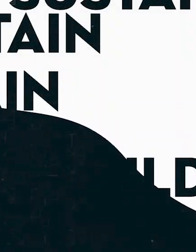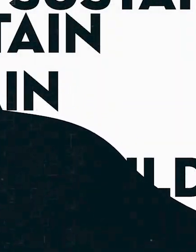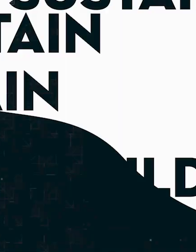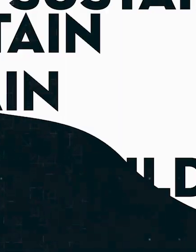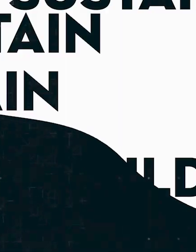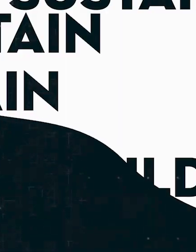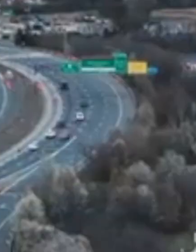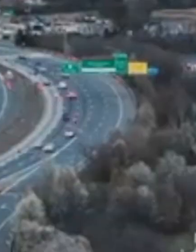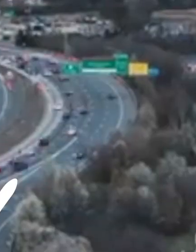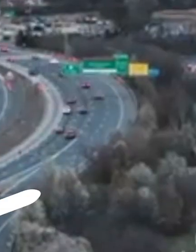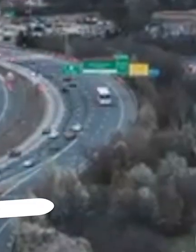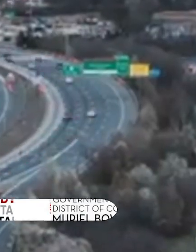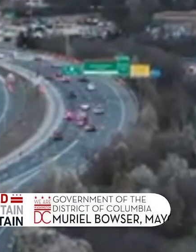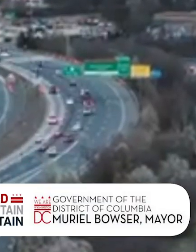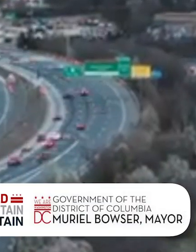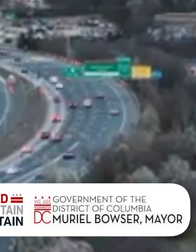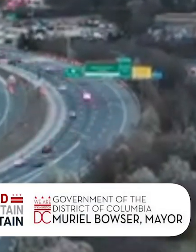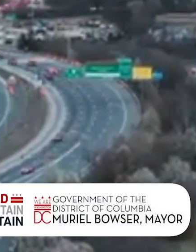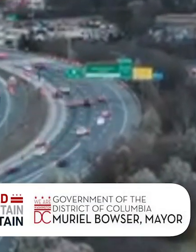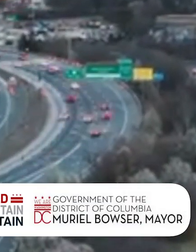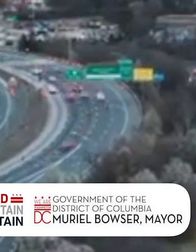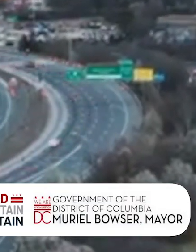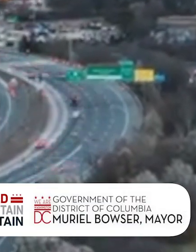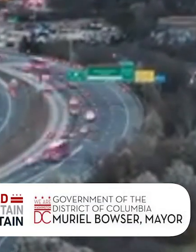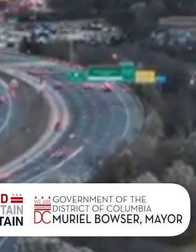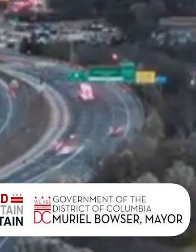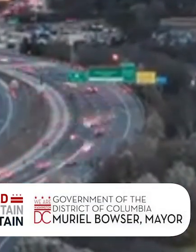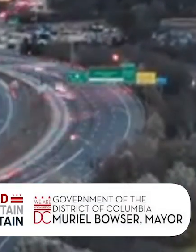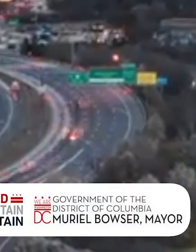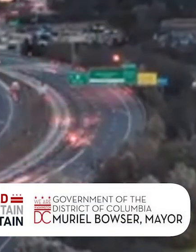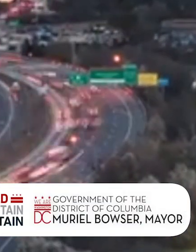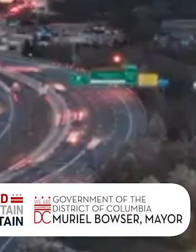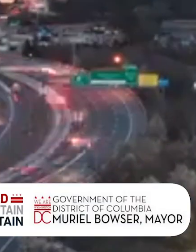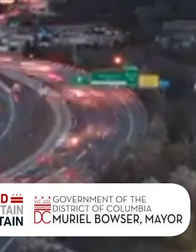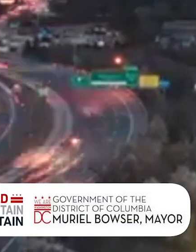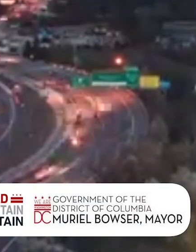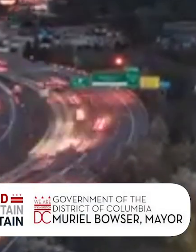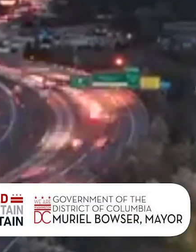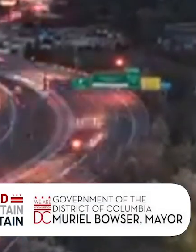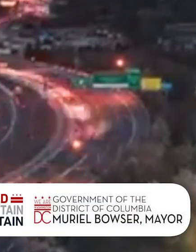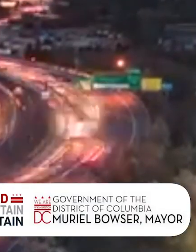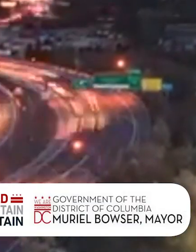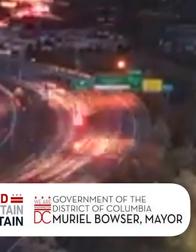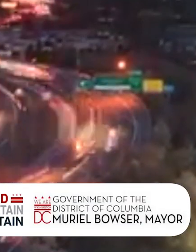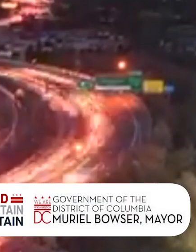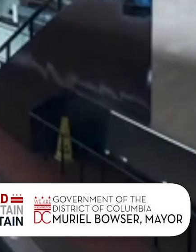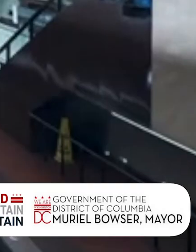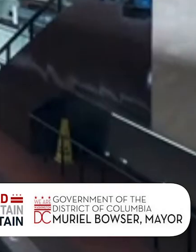Across Washington, D.C., transformation is happening.